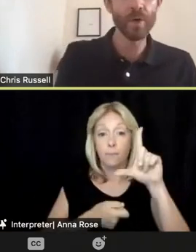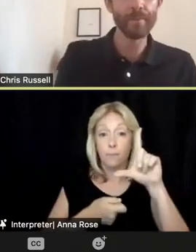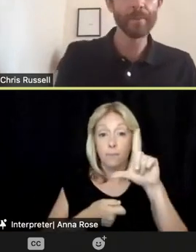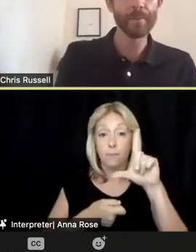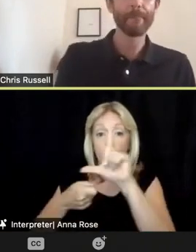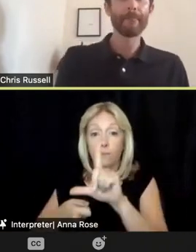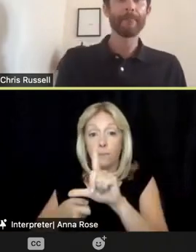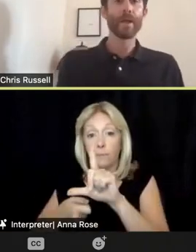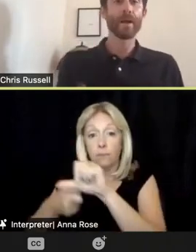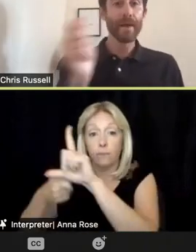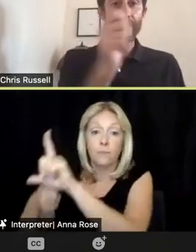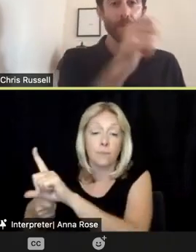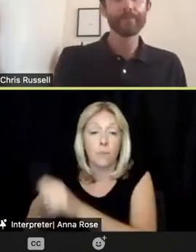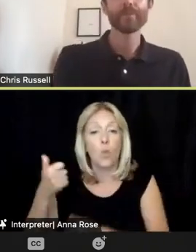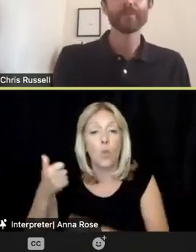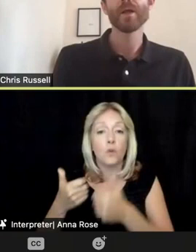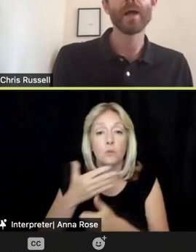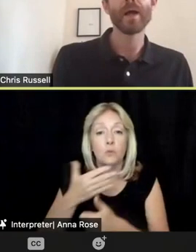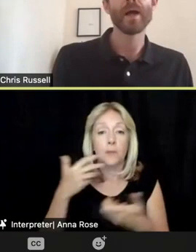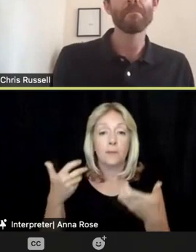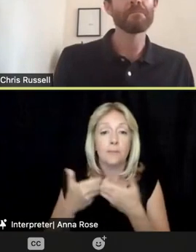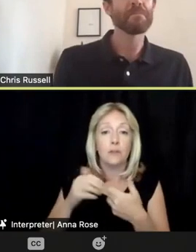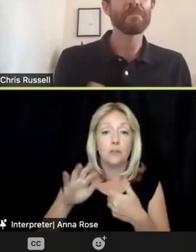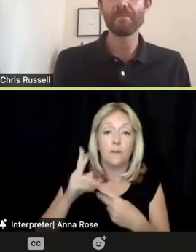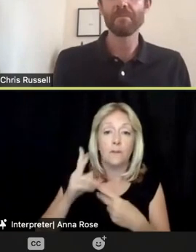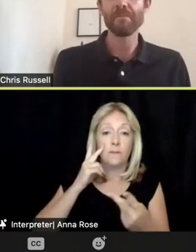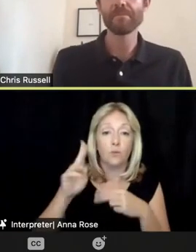with a window, a cutout?